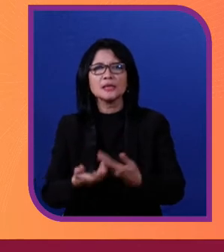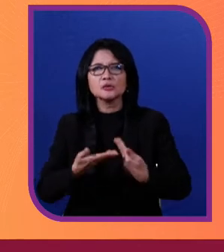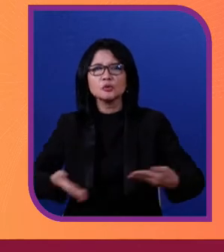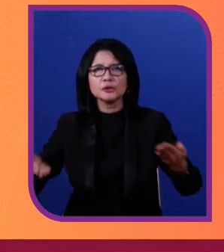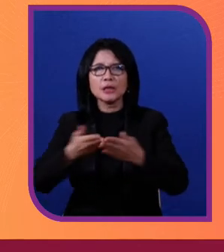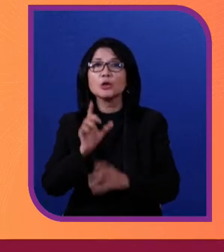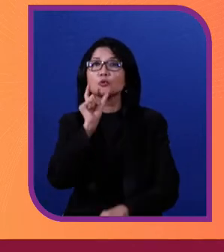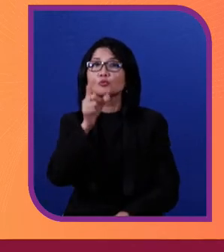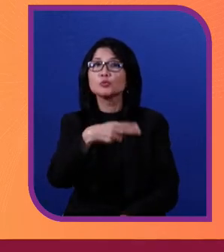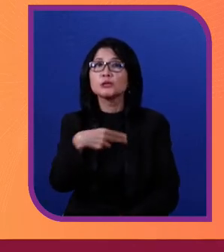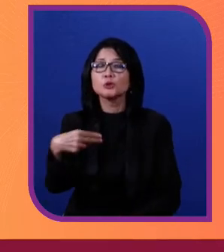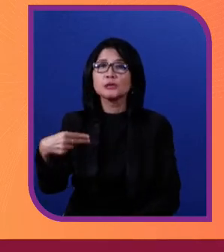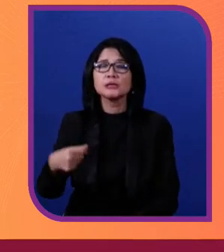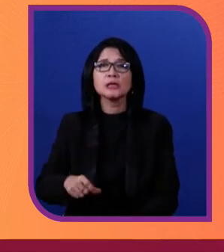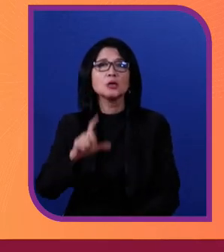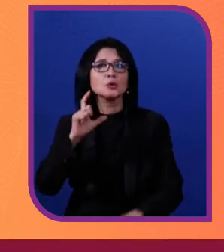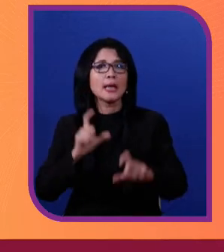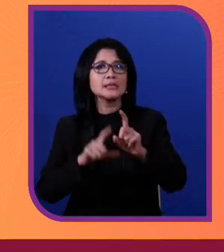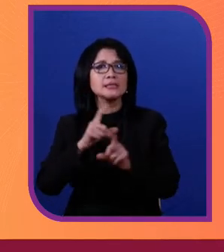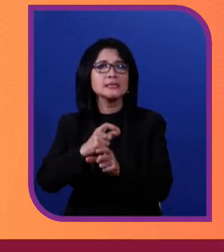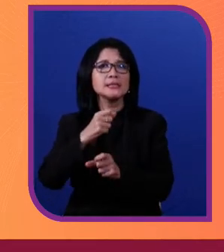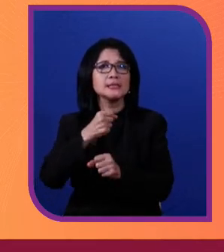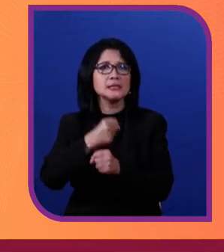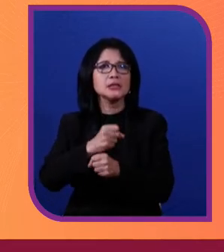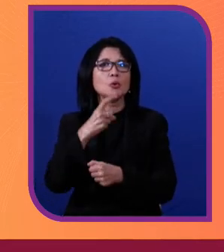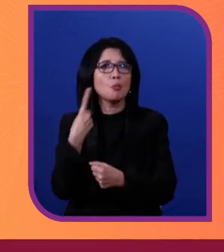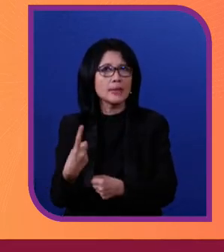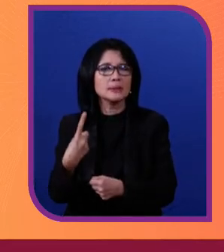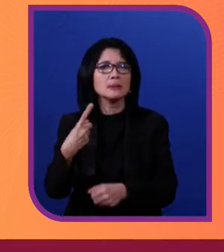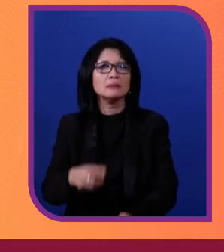gs31 duivendrecht